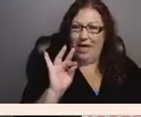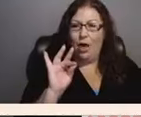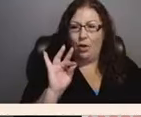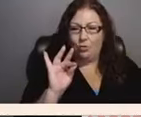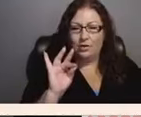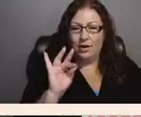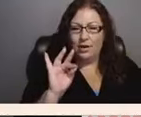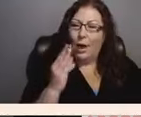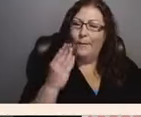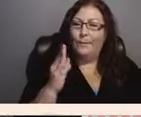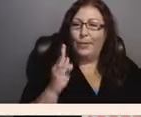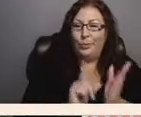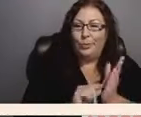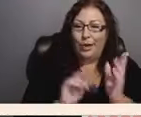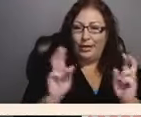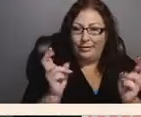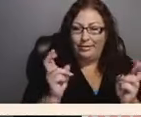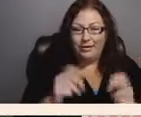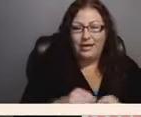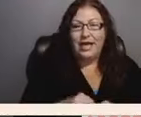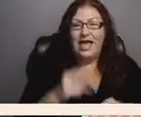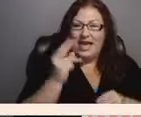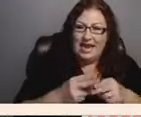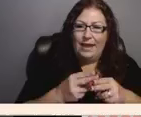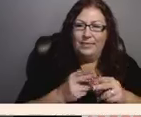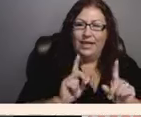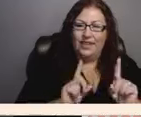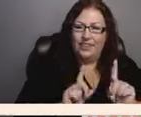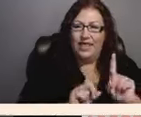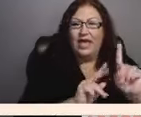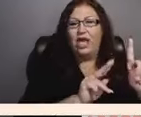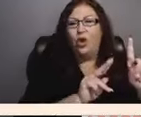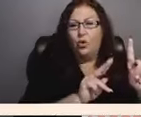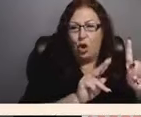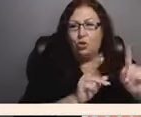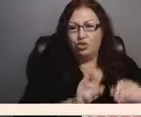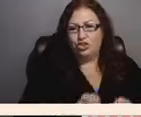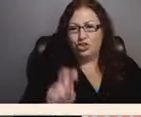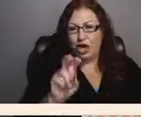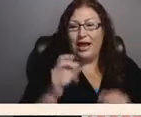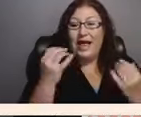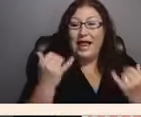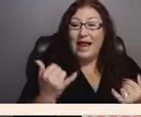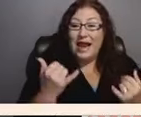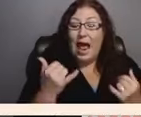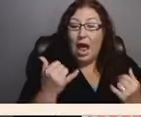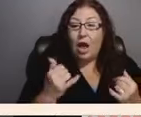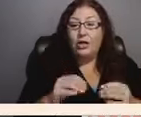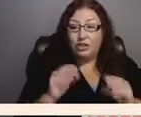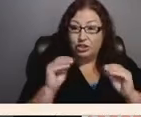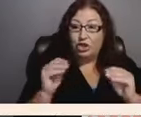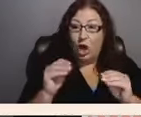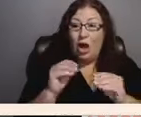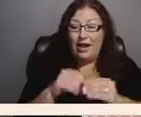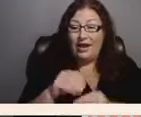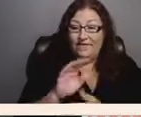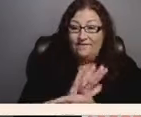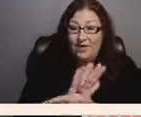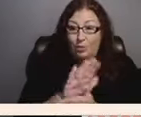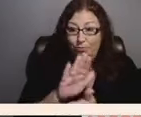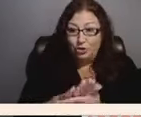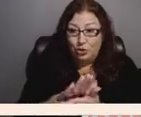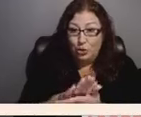And he named it The Hero's Journey. And it's now taught in film schools. Joseph Campbell passed